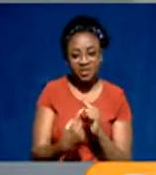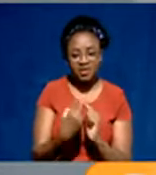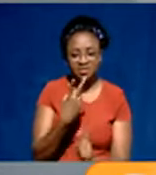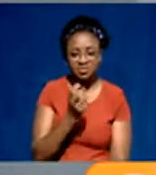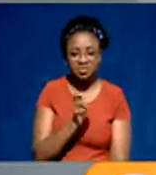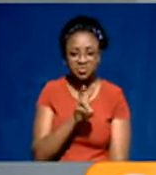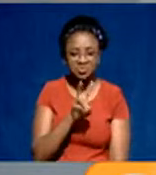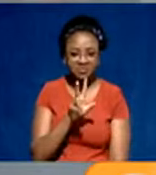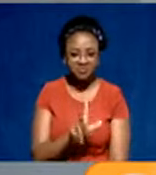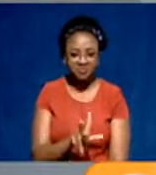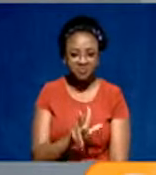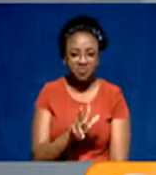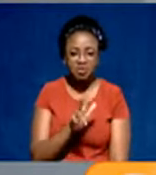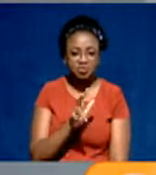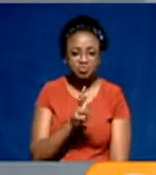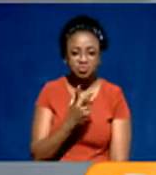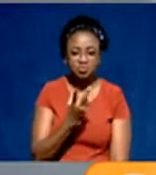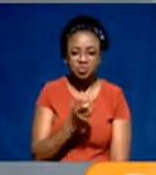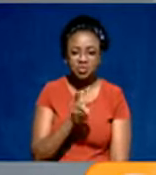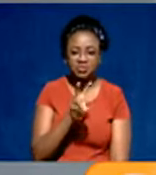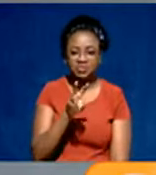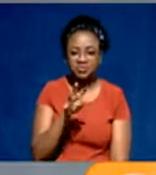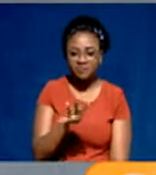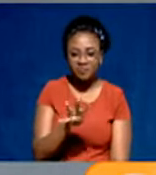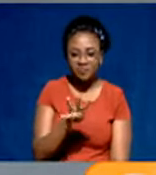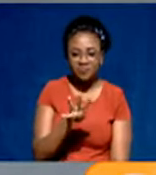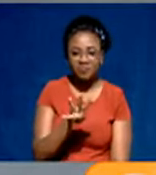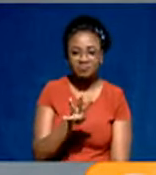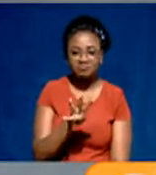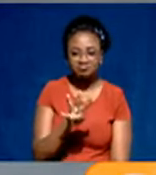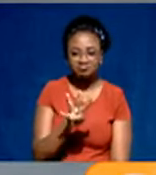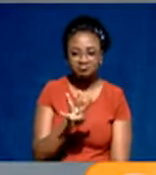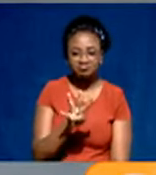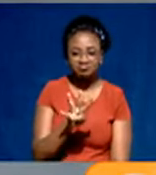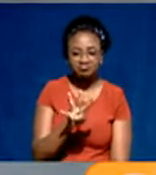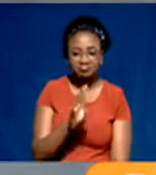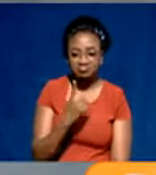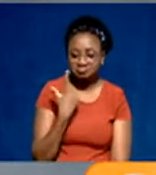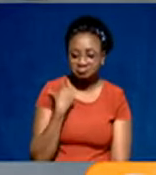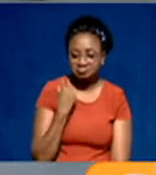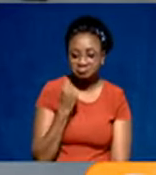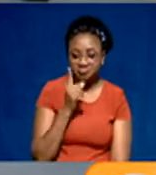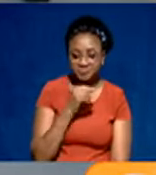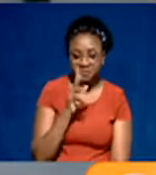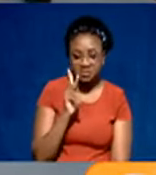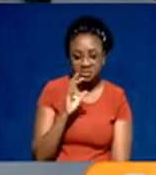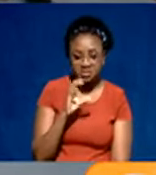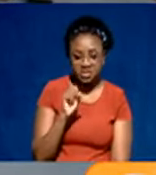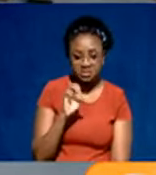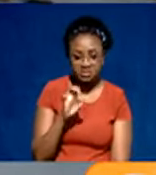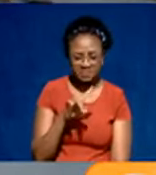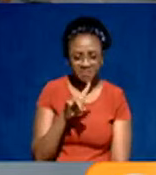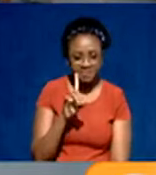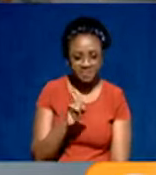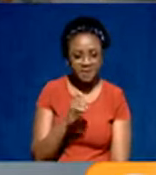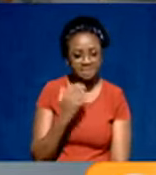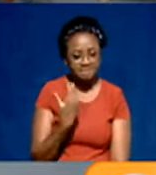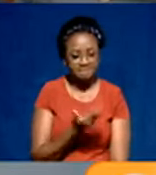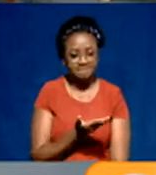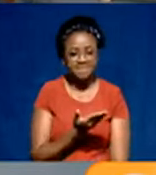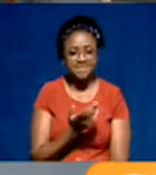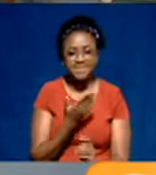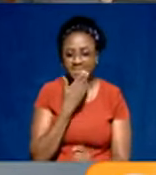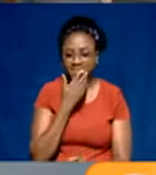top performers, the best of the best of the best in the just recently concluded KCSE examinations. Right next to me